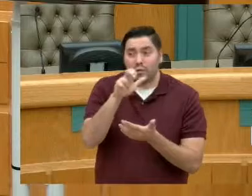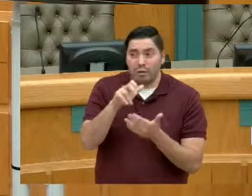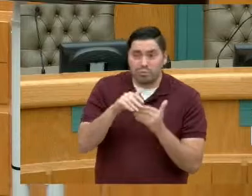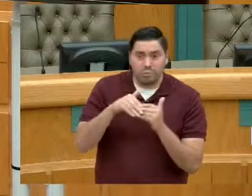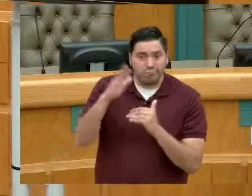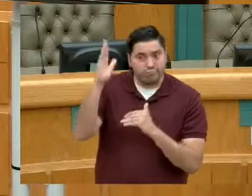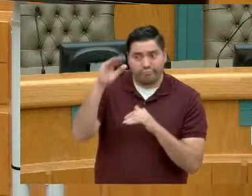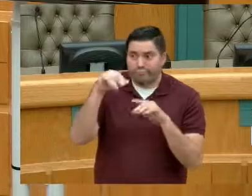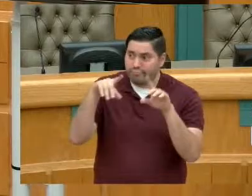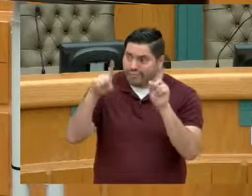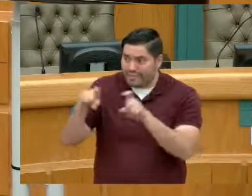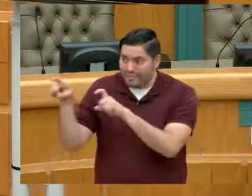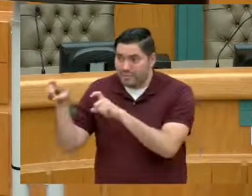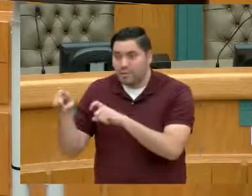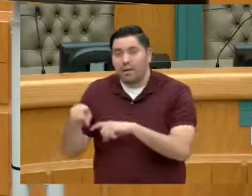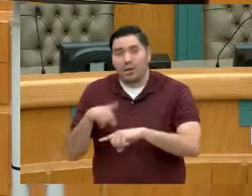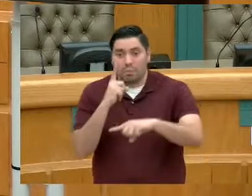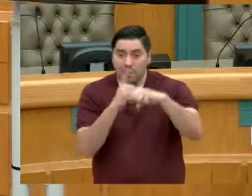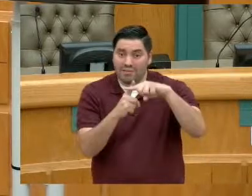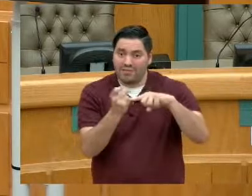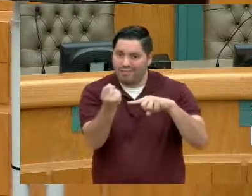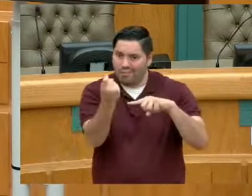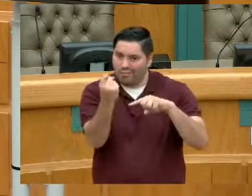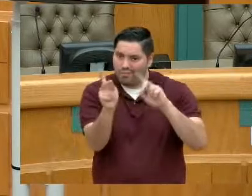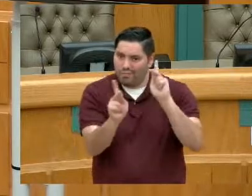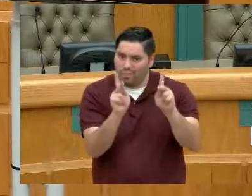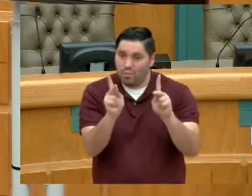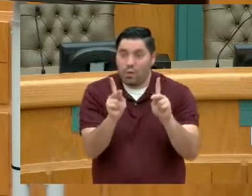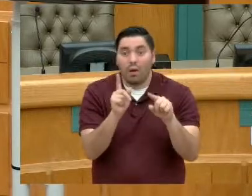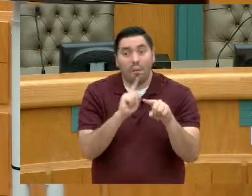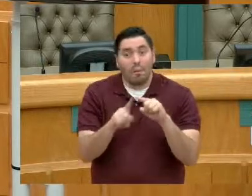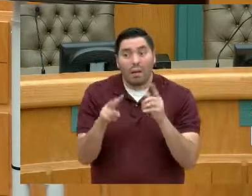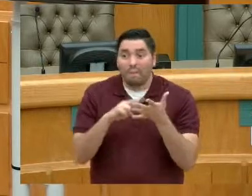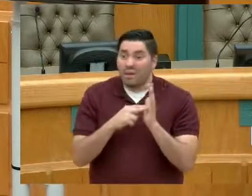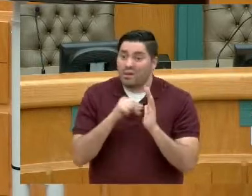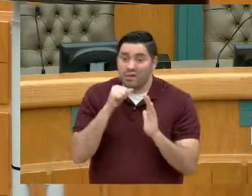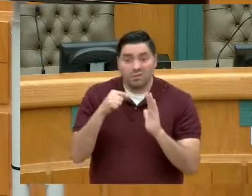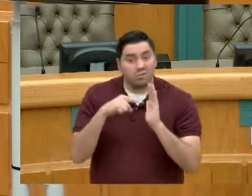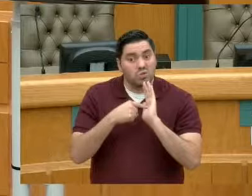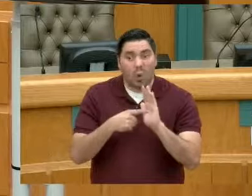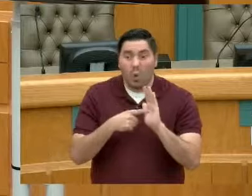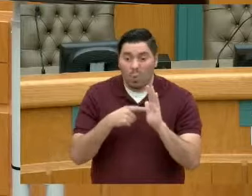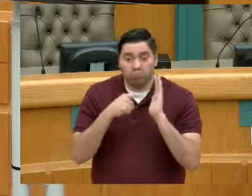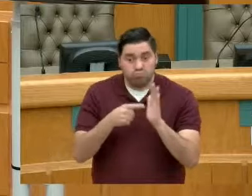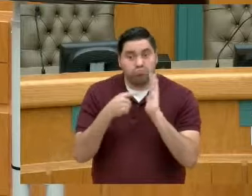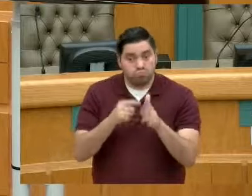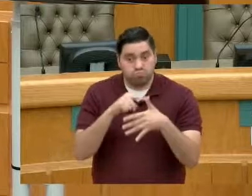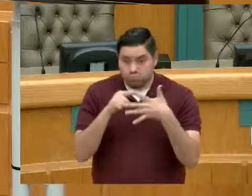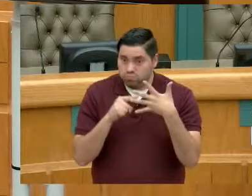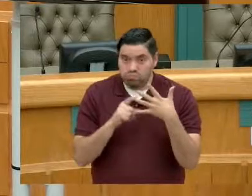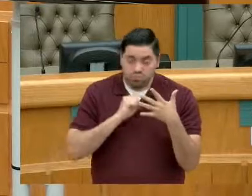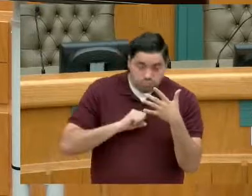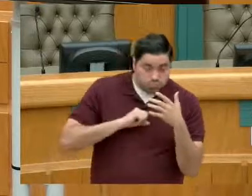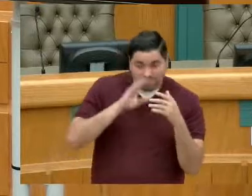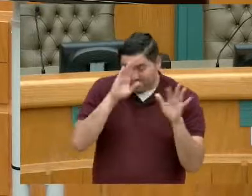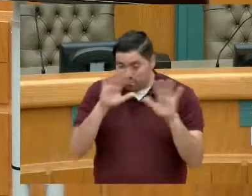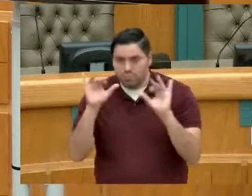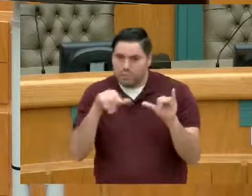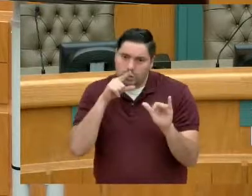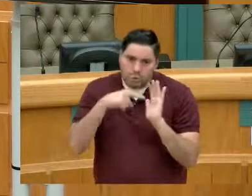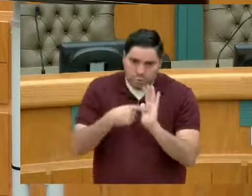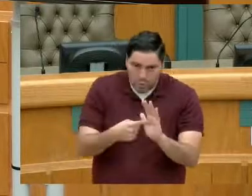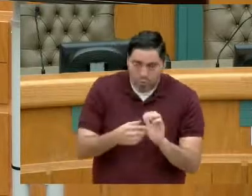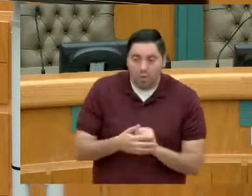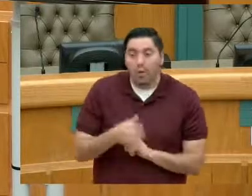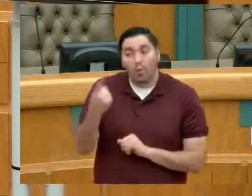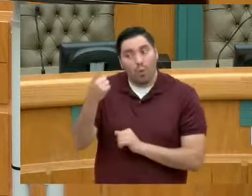of 11 came back positive, but all of these were asymptomatic individuals. 1 nursing home is testing independently,